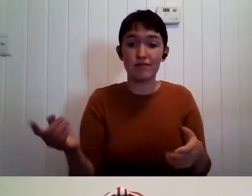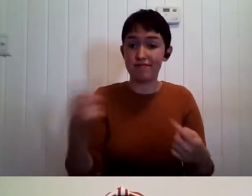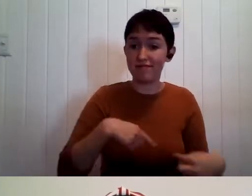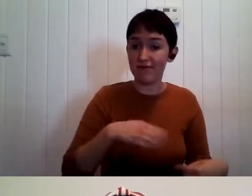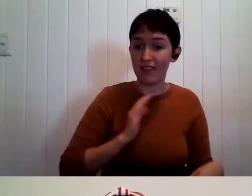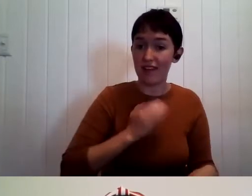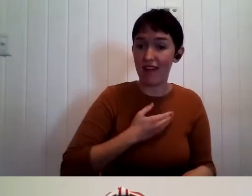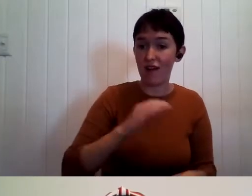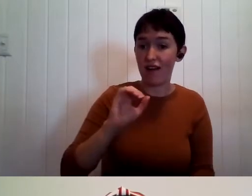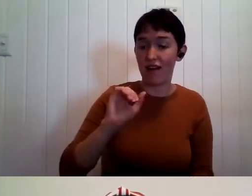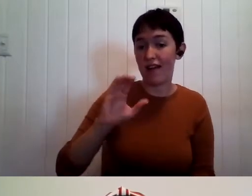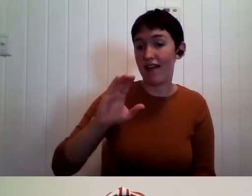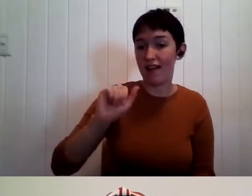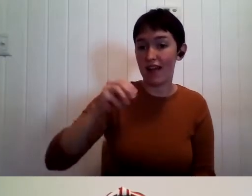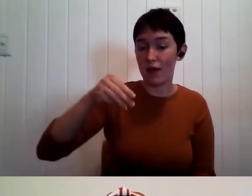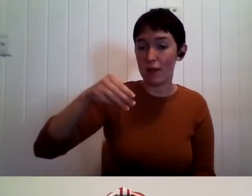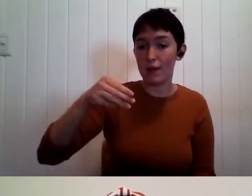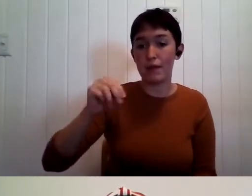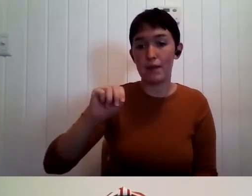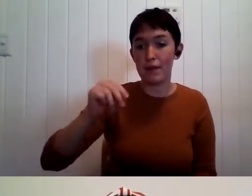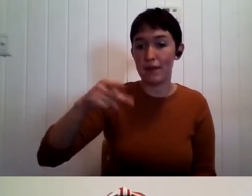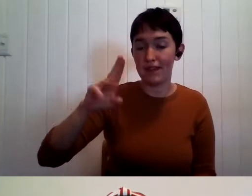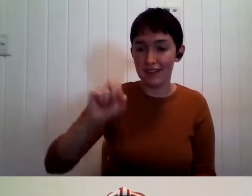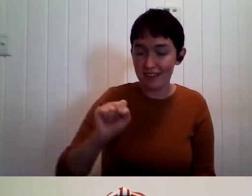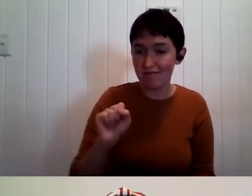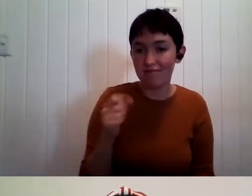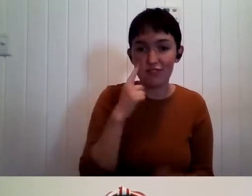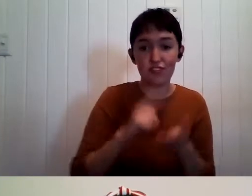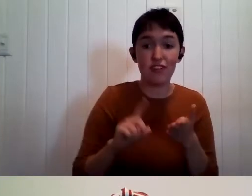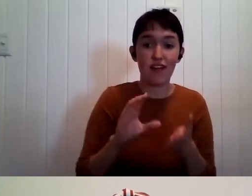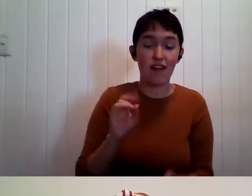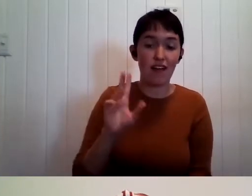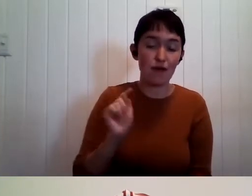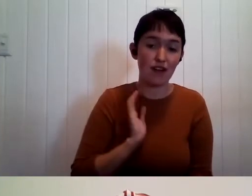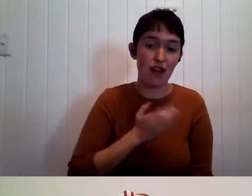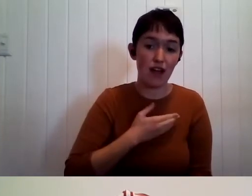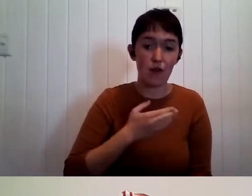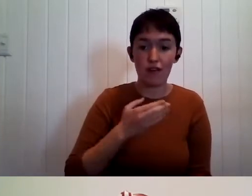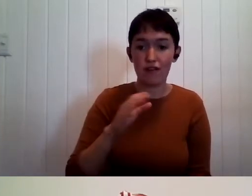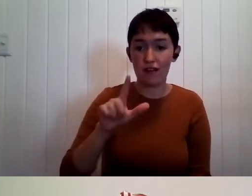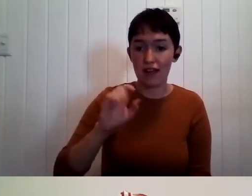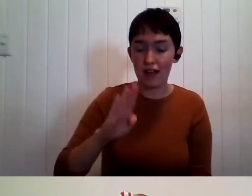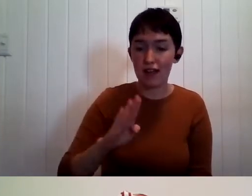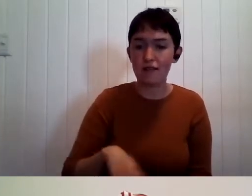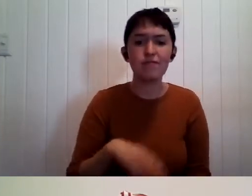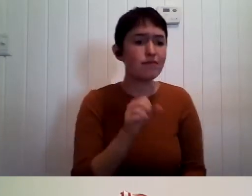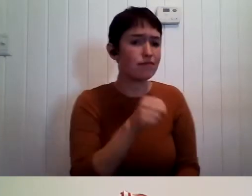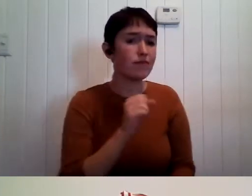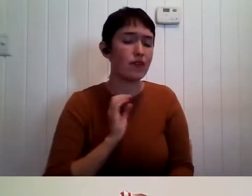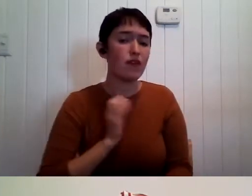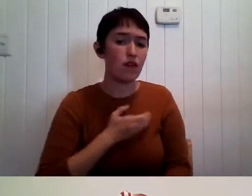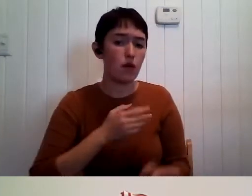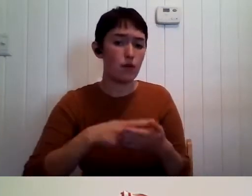stuff. Mm-hmm. Yeah, and the program's called I Aspire, but I know there's definitely programs out there for high